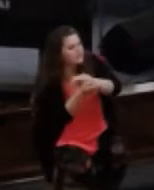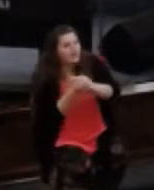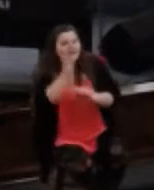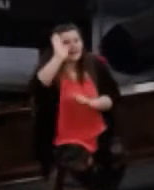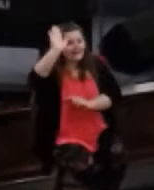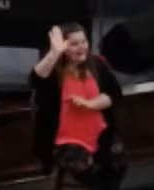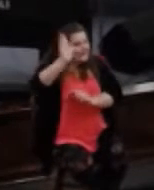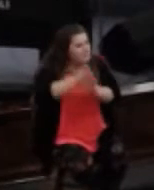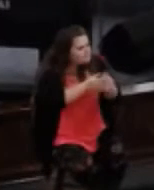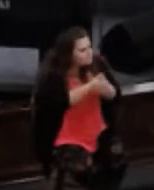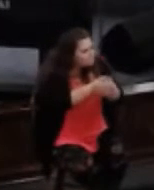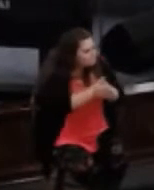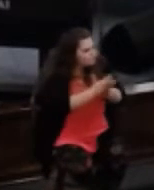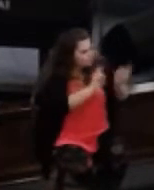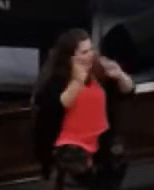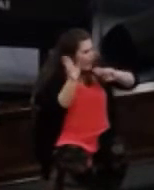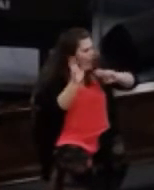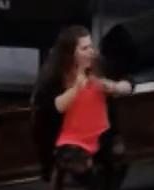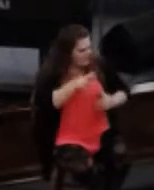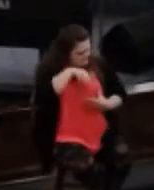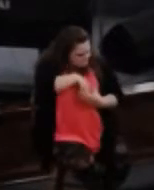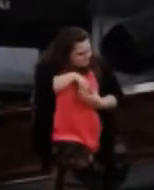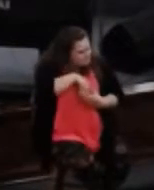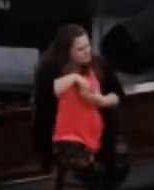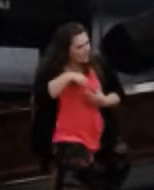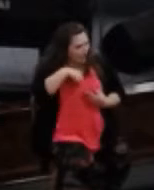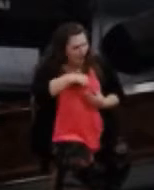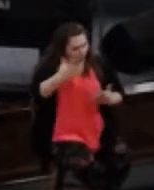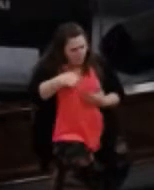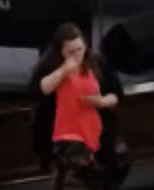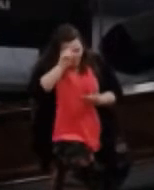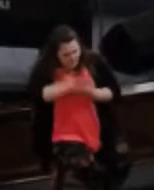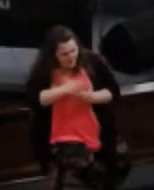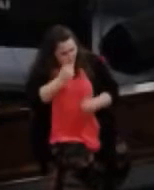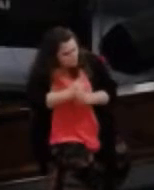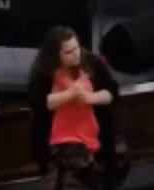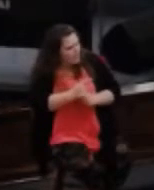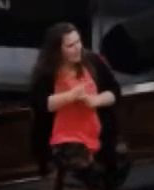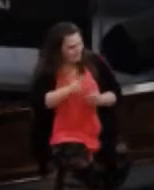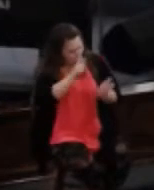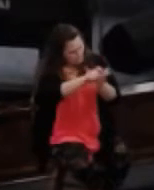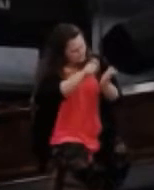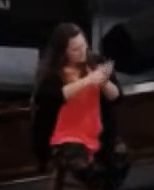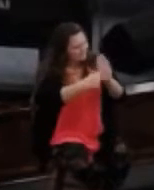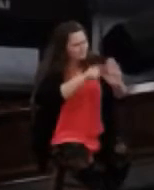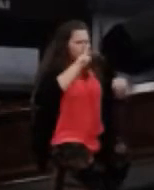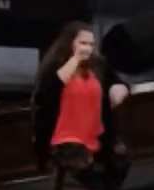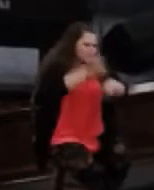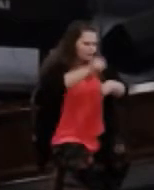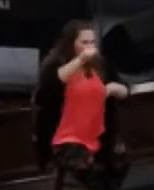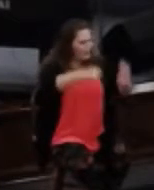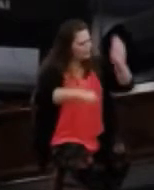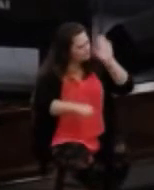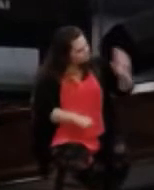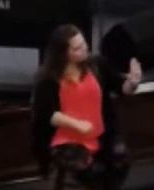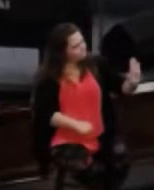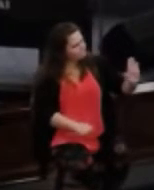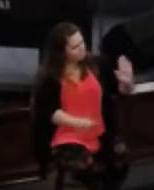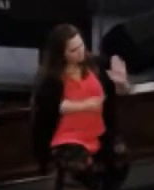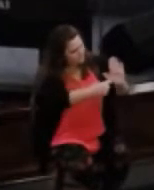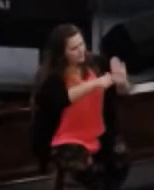doesn't change. God's morality was set literally in stone. And the law had a